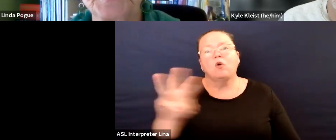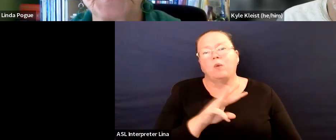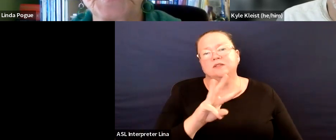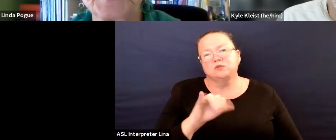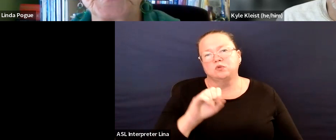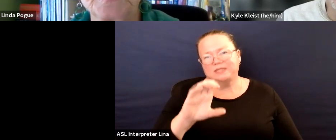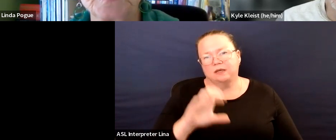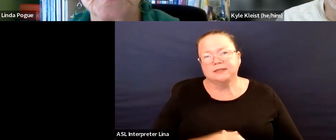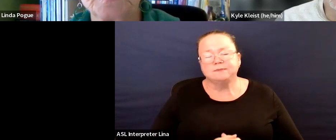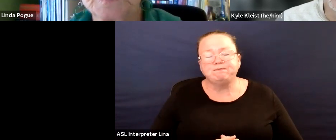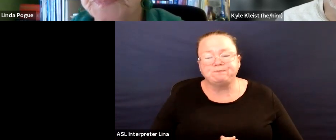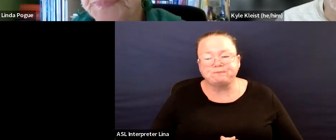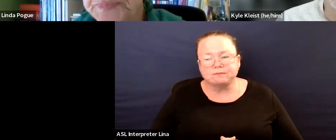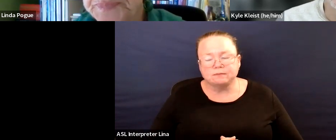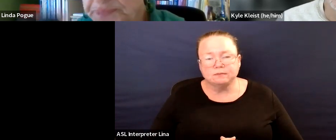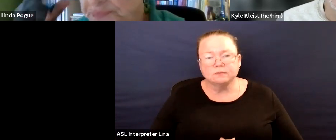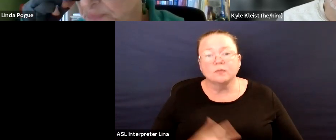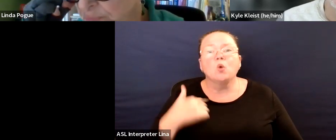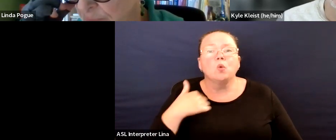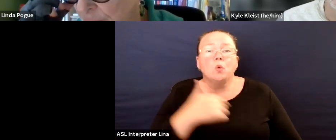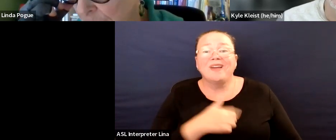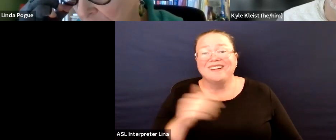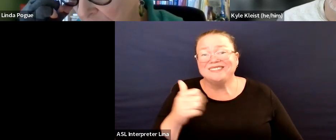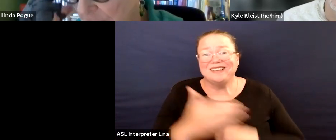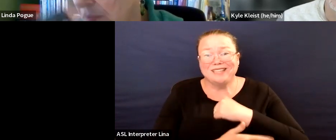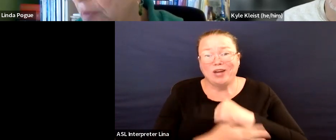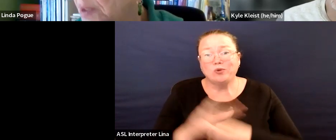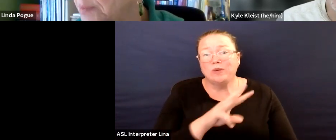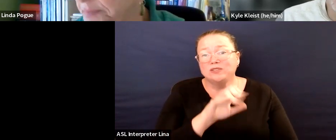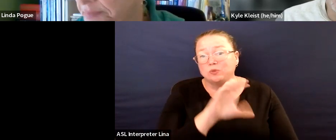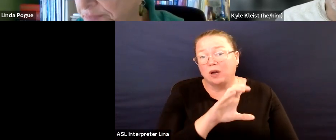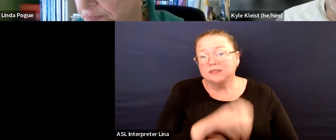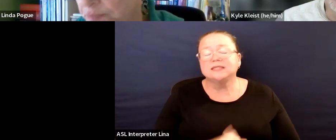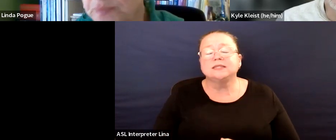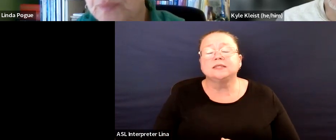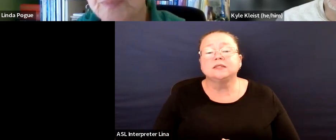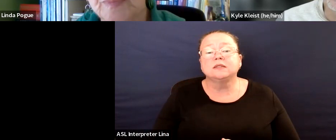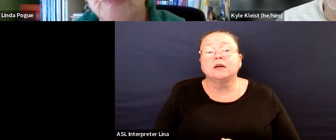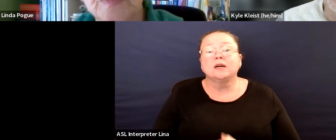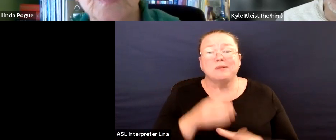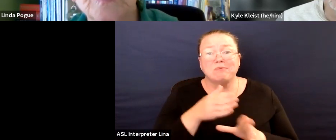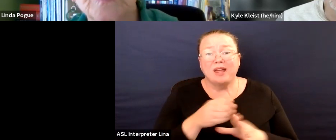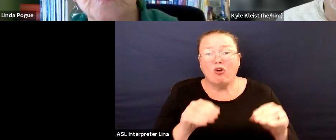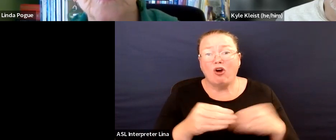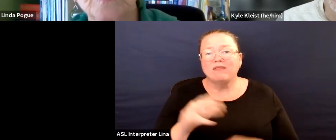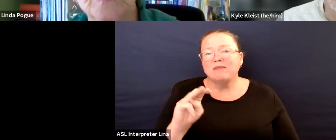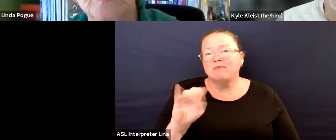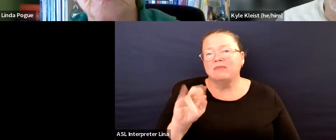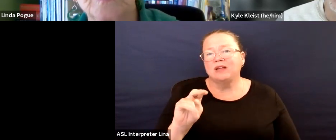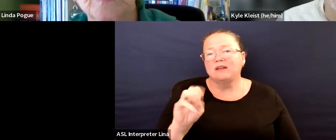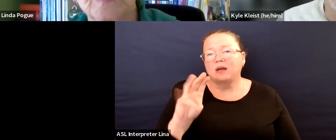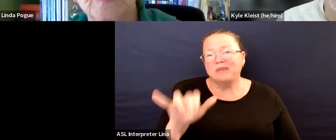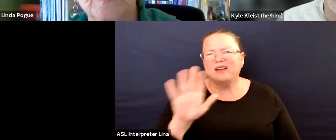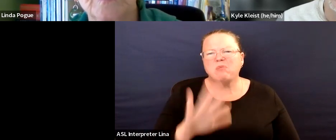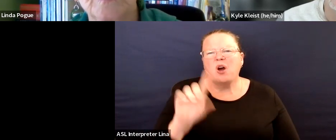Wisconsin. We serve 10 counties in Western Wisconsin. Our main office is in Menominee. We're located about